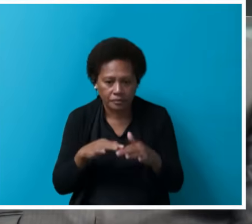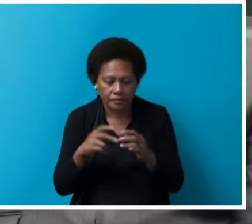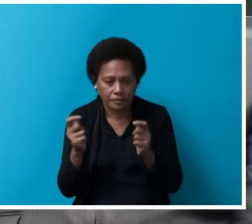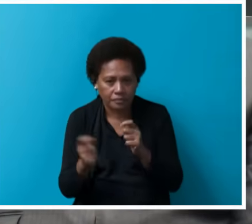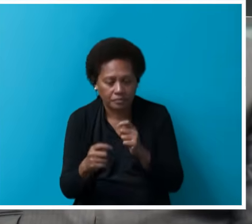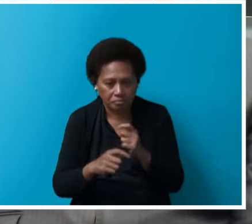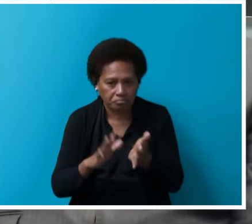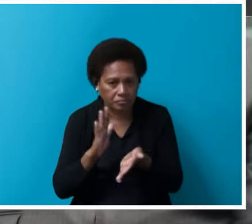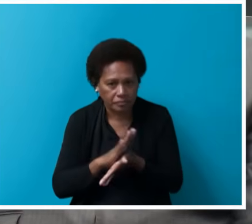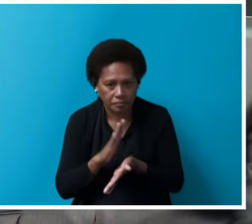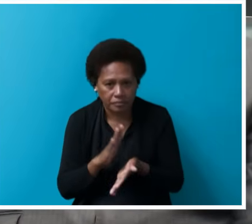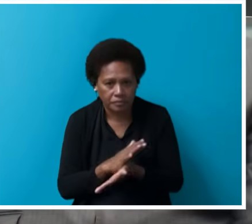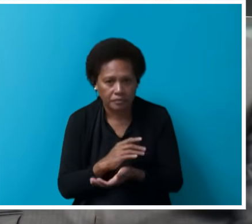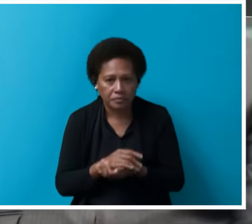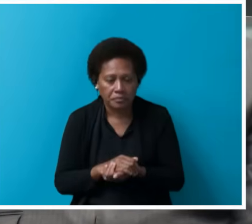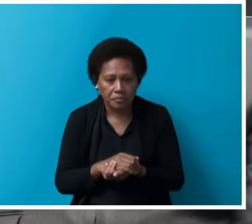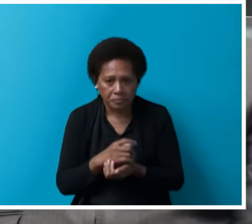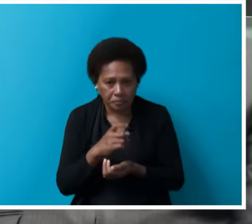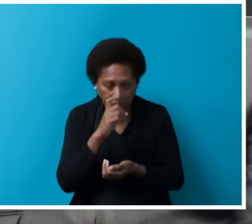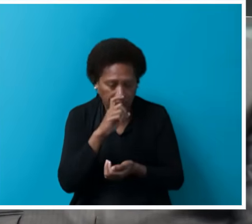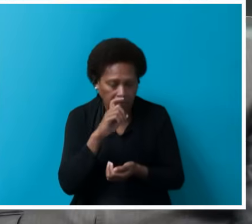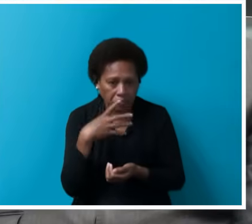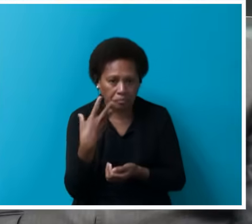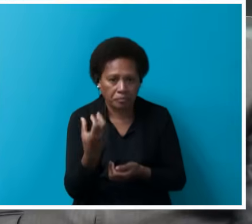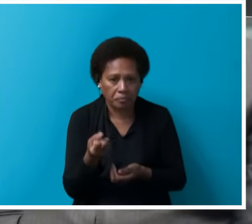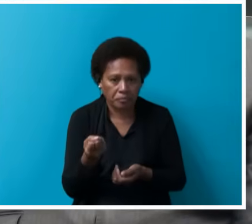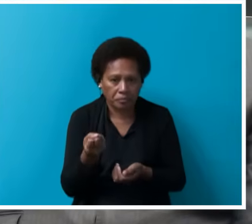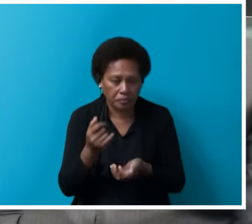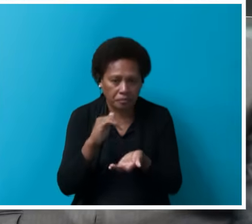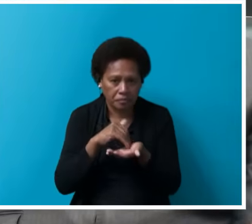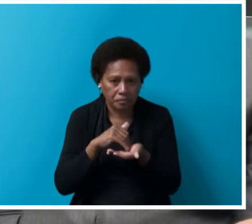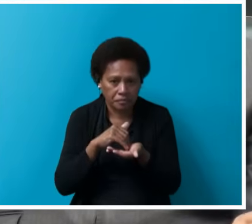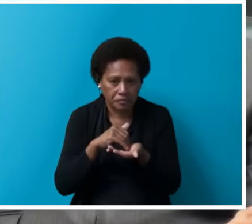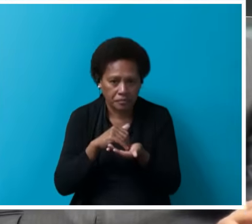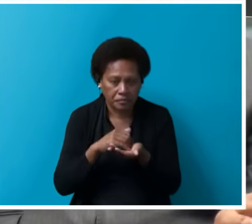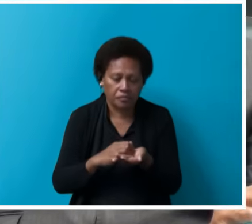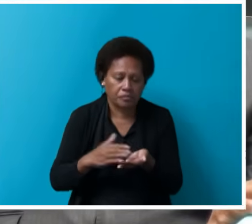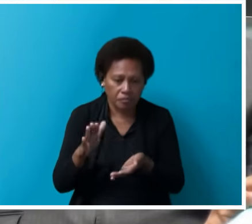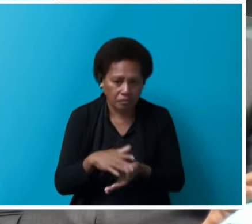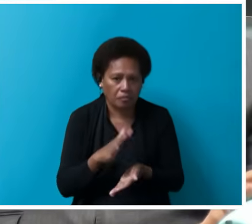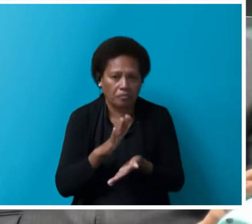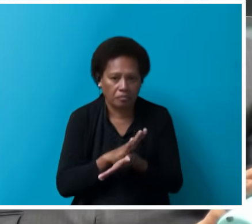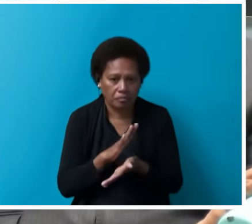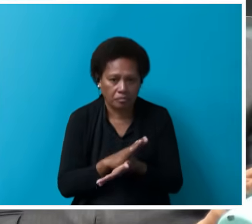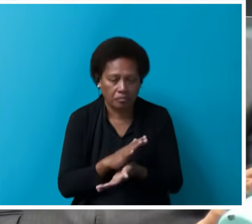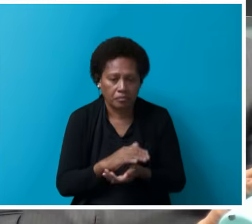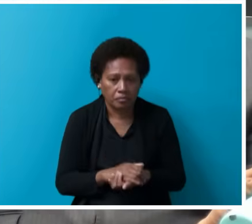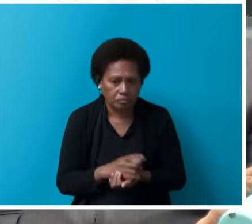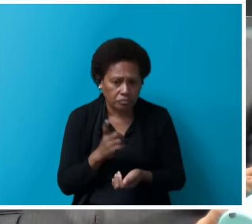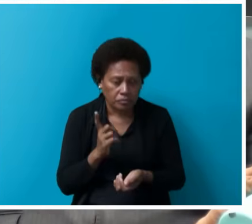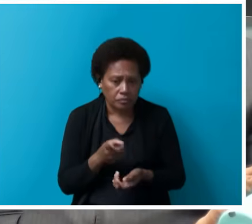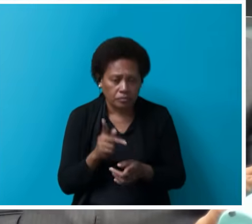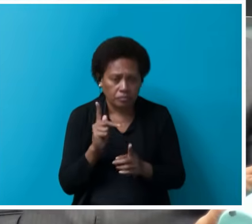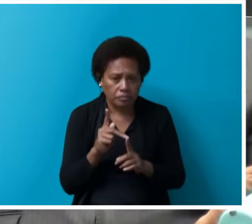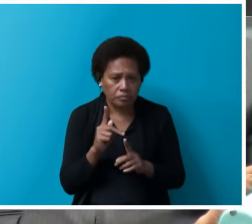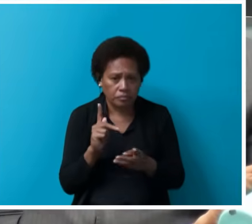People going to health centers, they are happy. So, but the policy that we put in